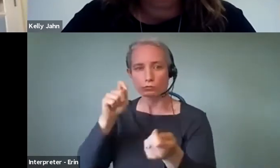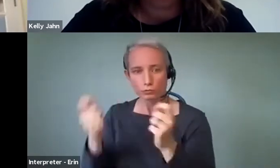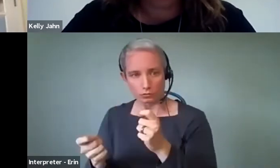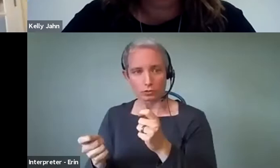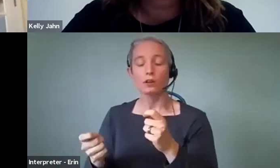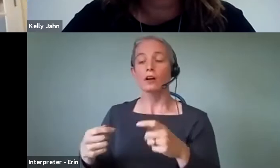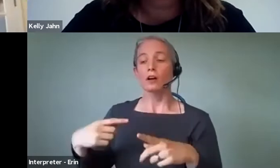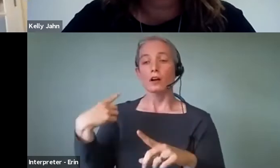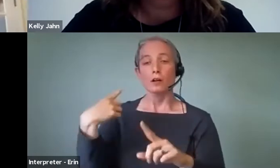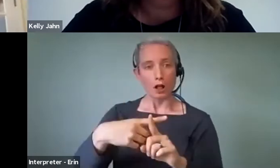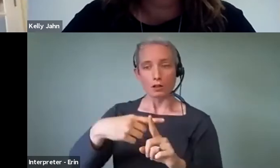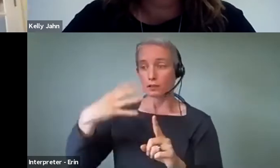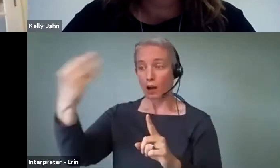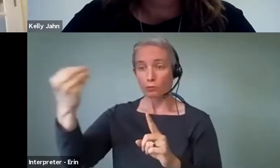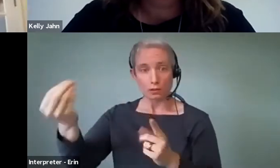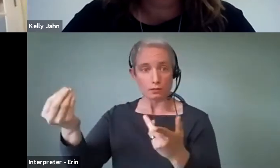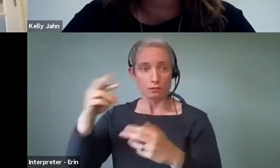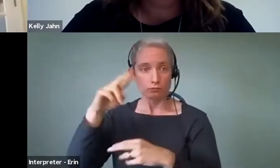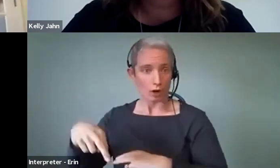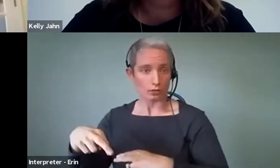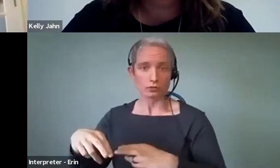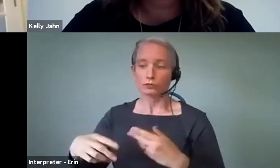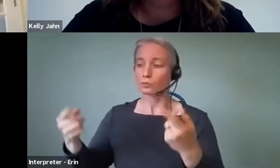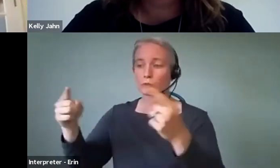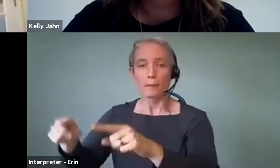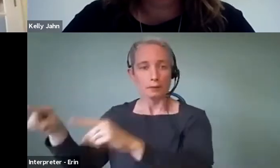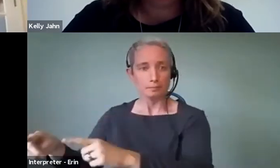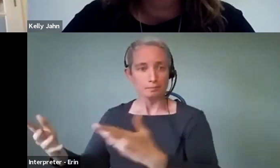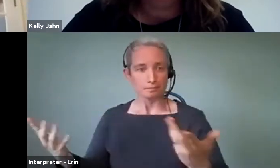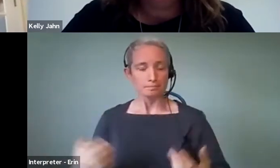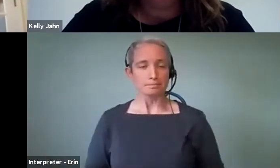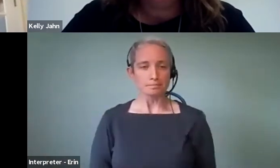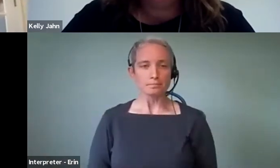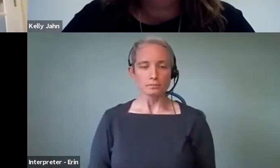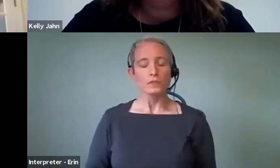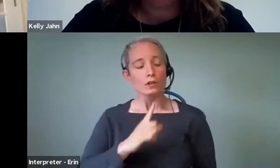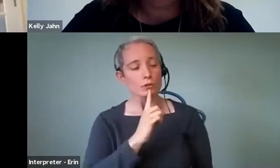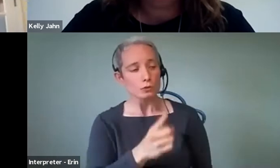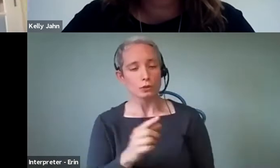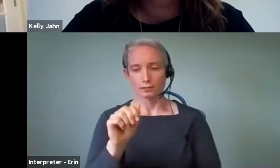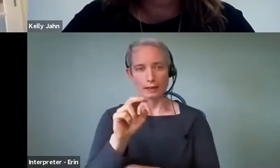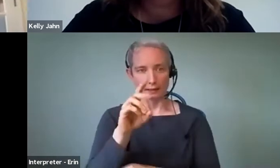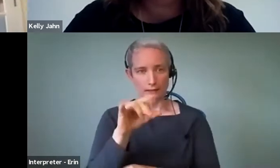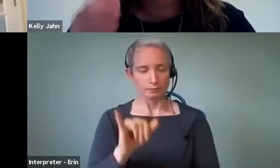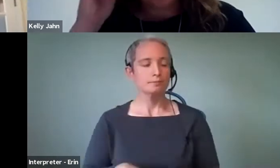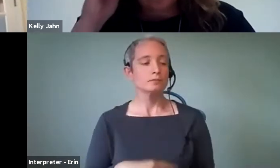Sure. Yeah, I think to talk about what we've done over the past number of months